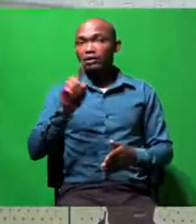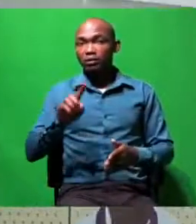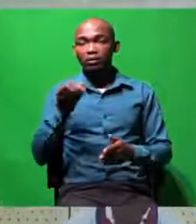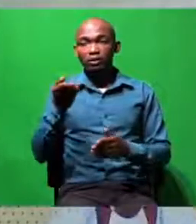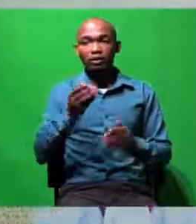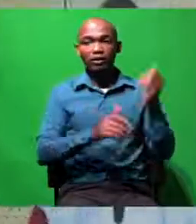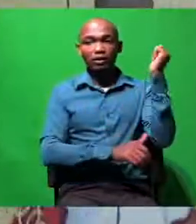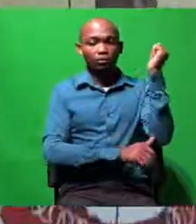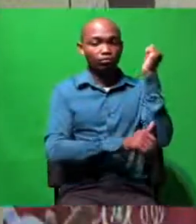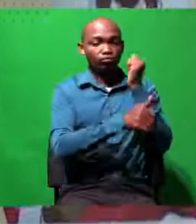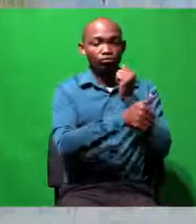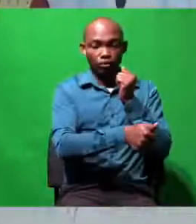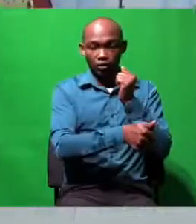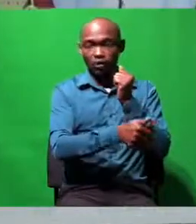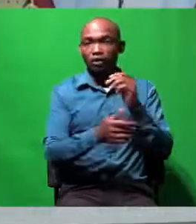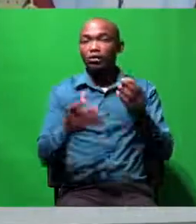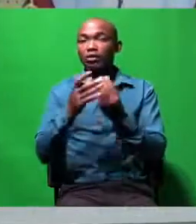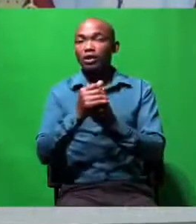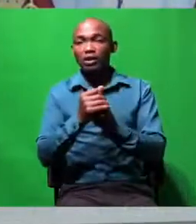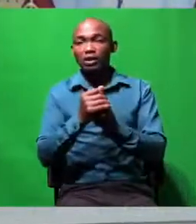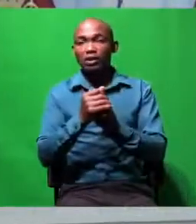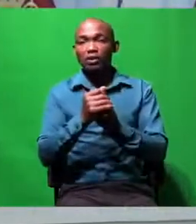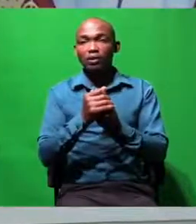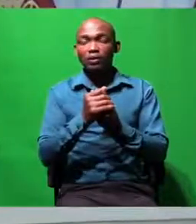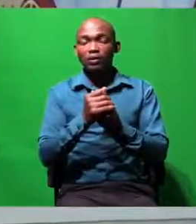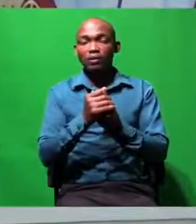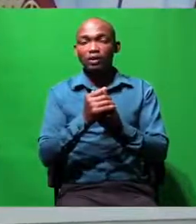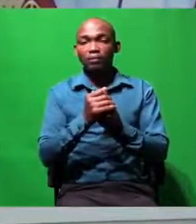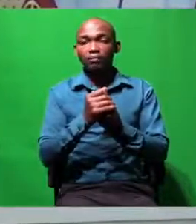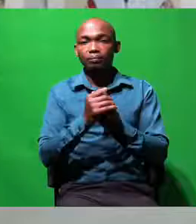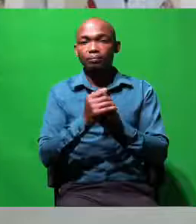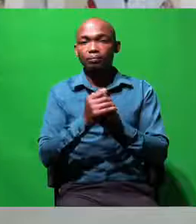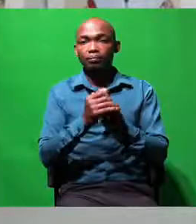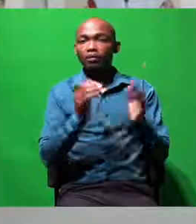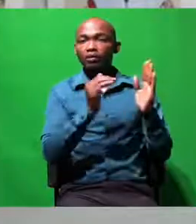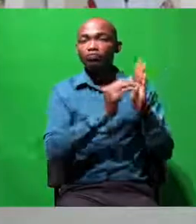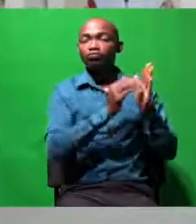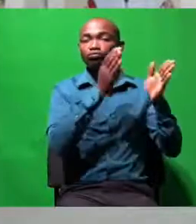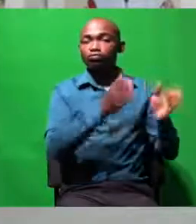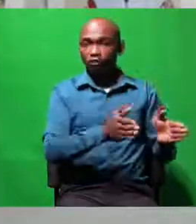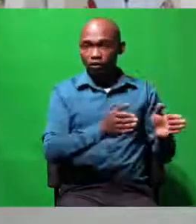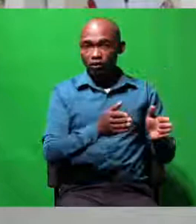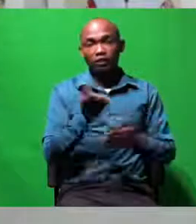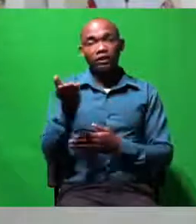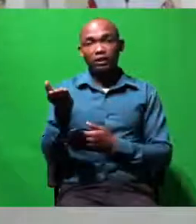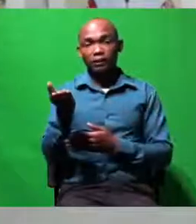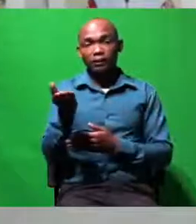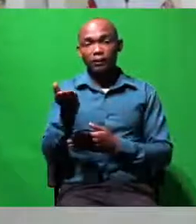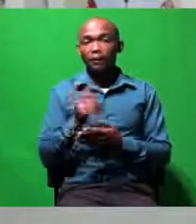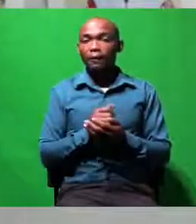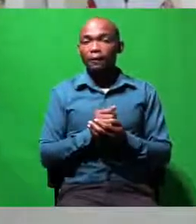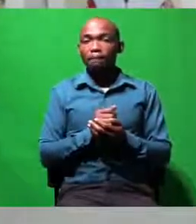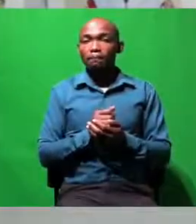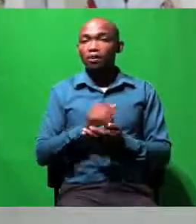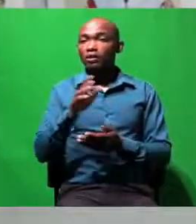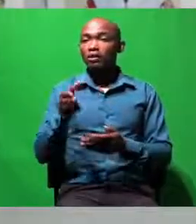Representatives, and also the Chief Justice in Zanzibar. And also these pictures also indicate the